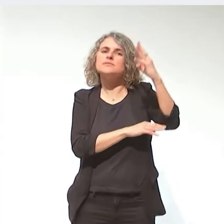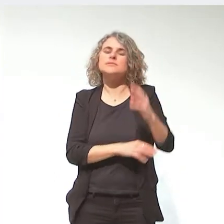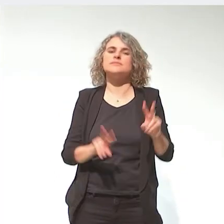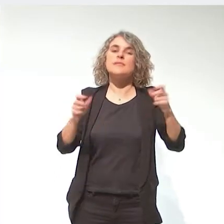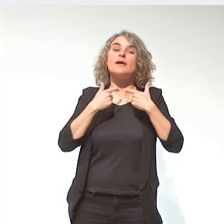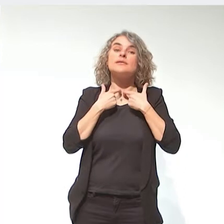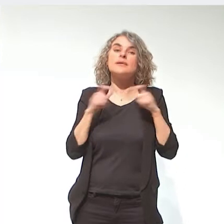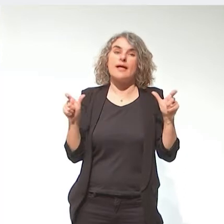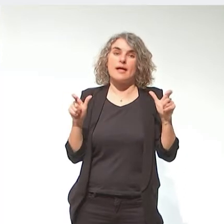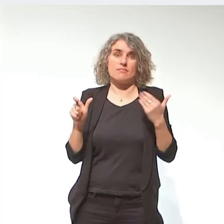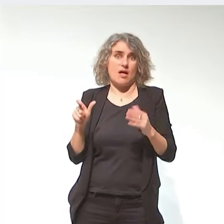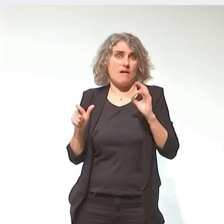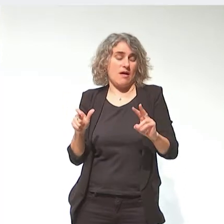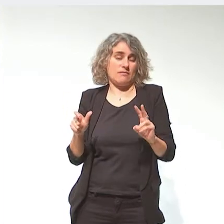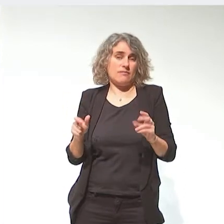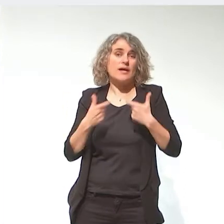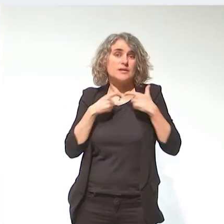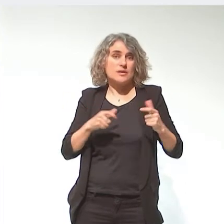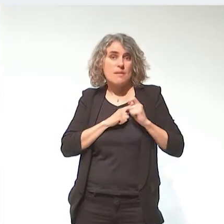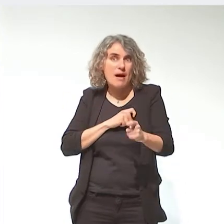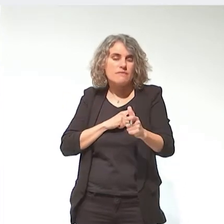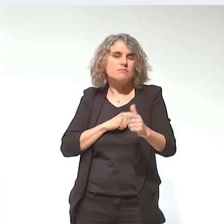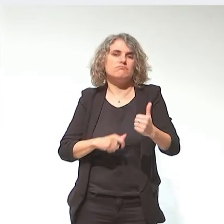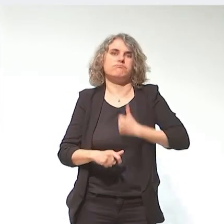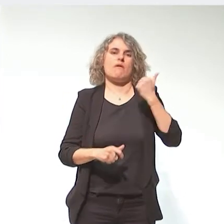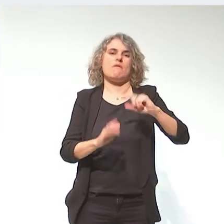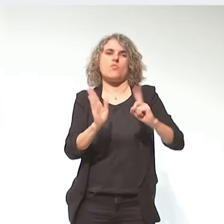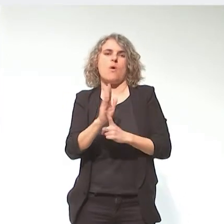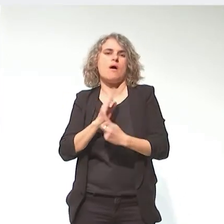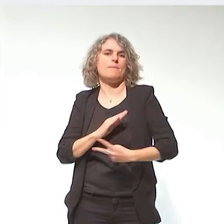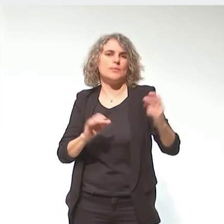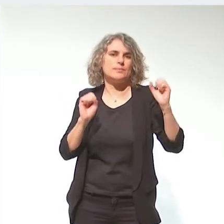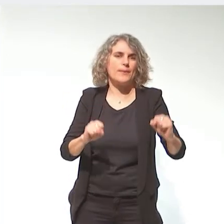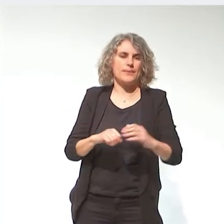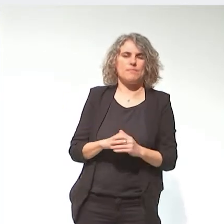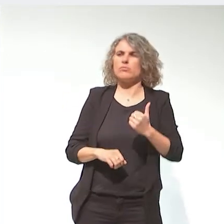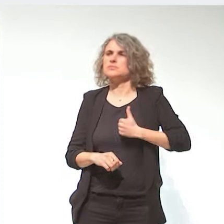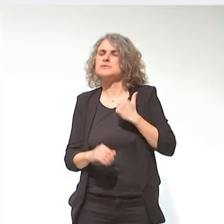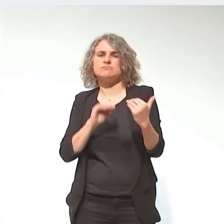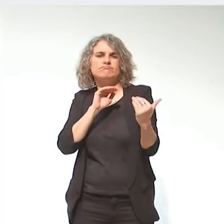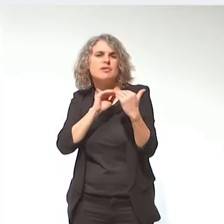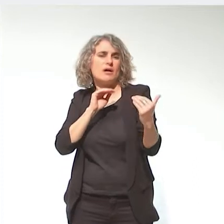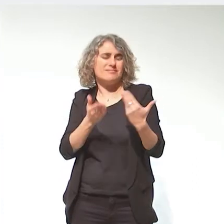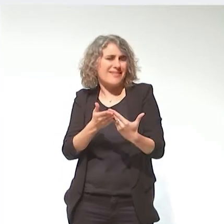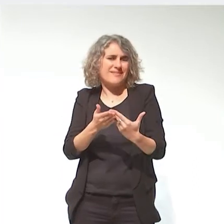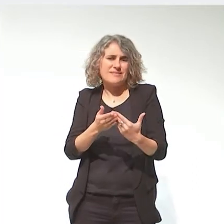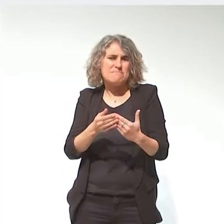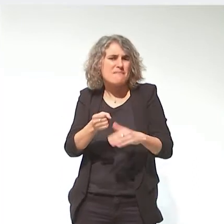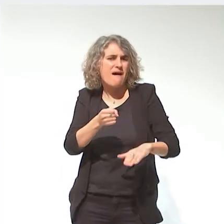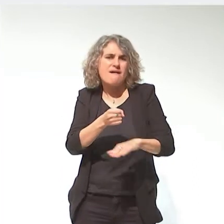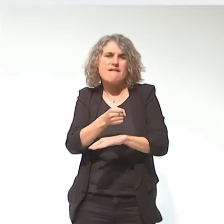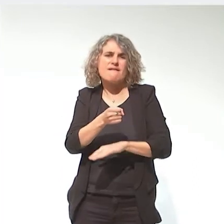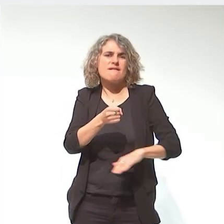rights, autonomy, and equality, and is a precondition for the full participation